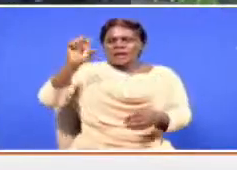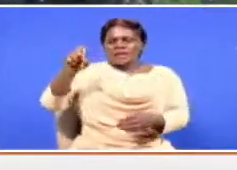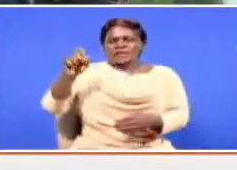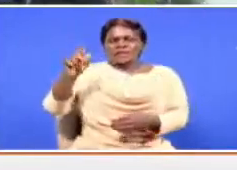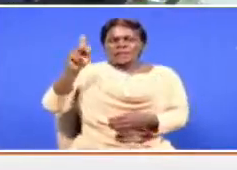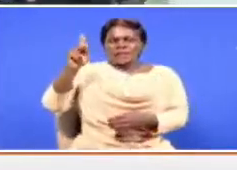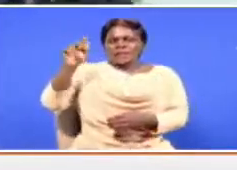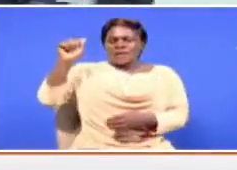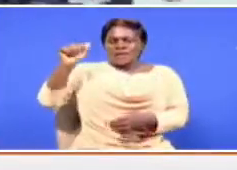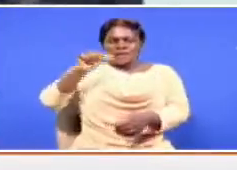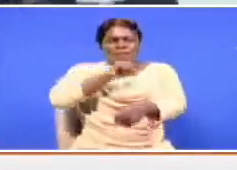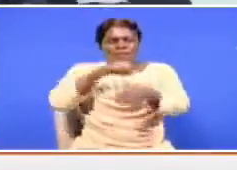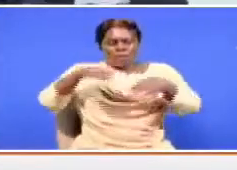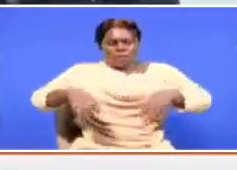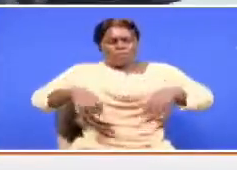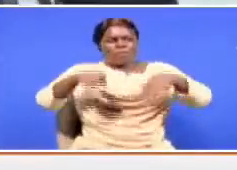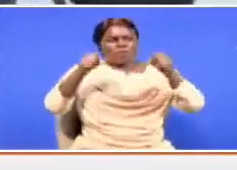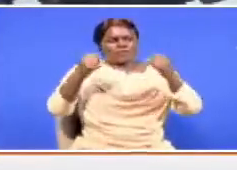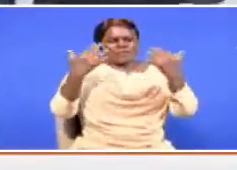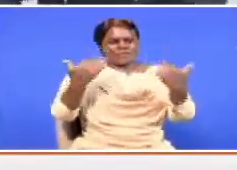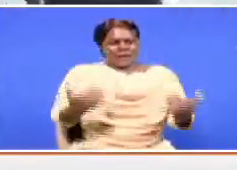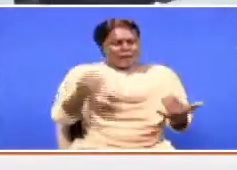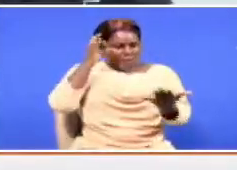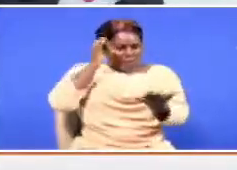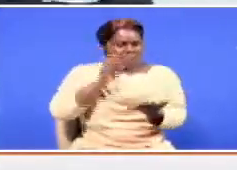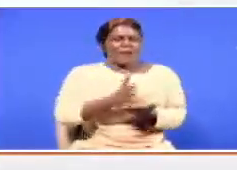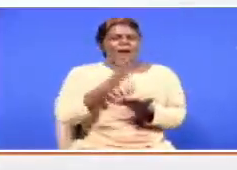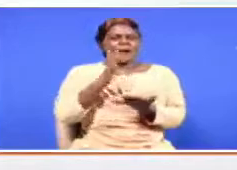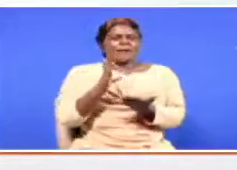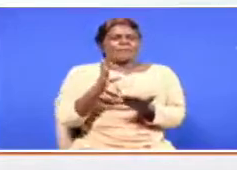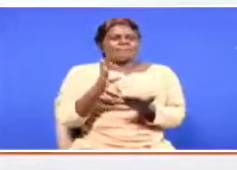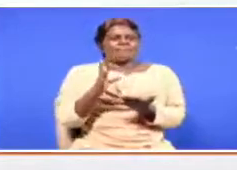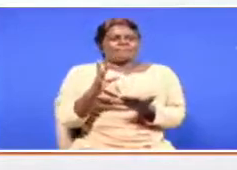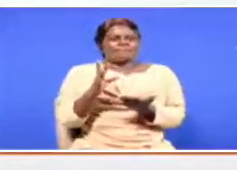Kenya Airports Authority boss, who has now been shown the door.